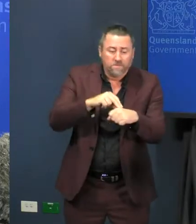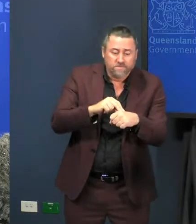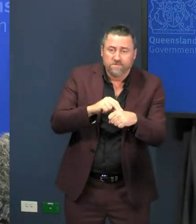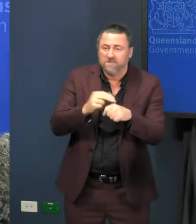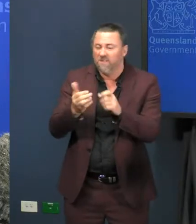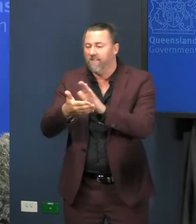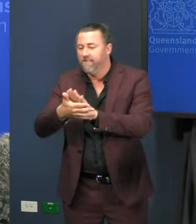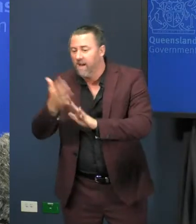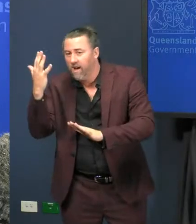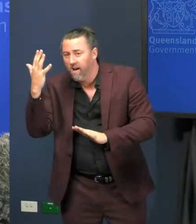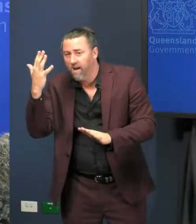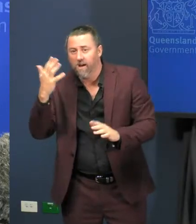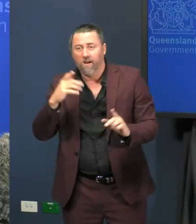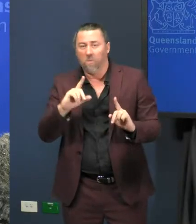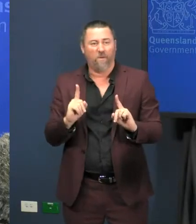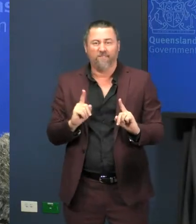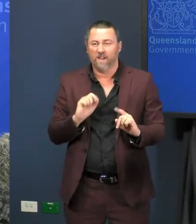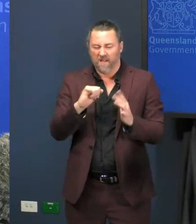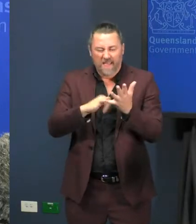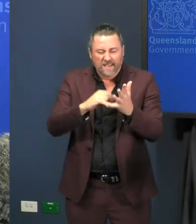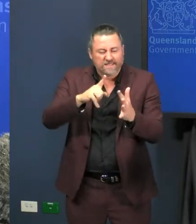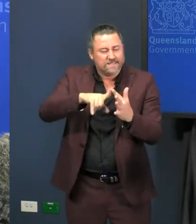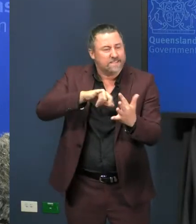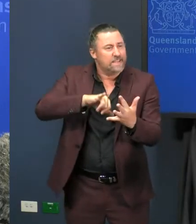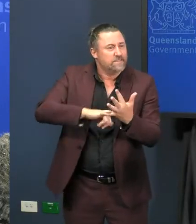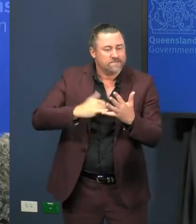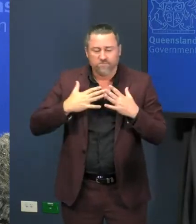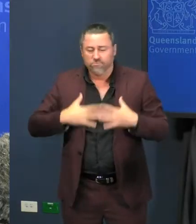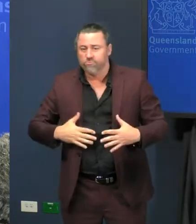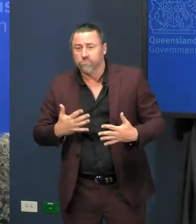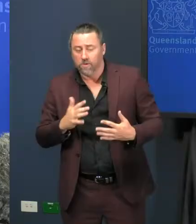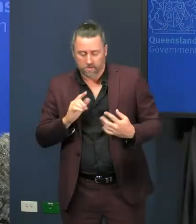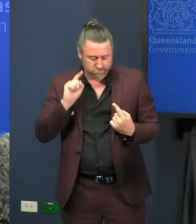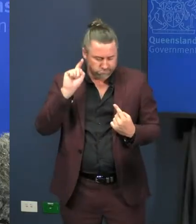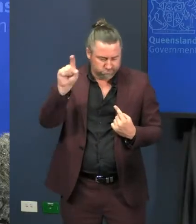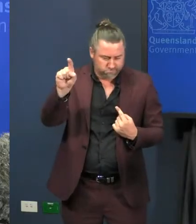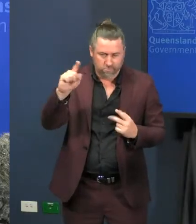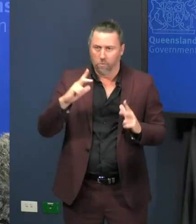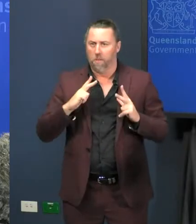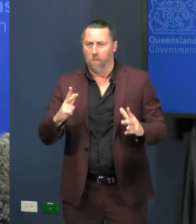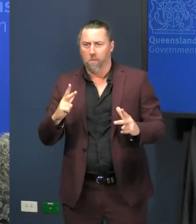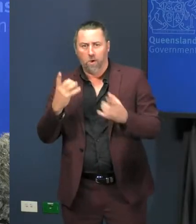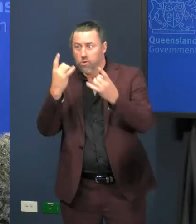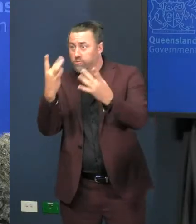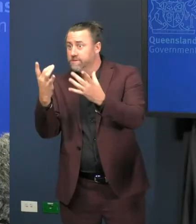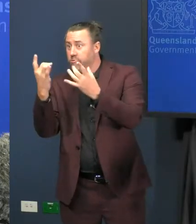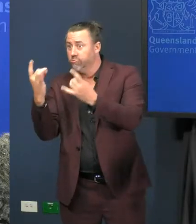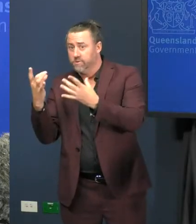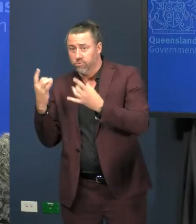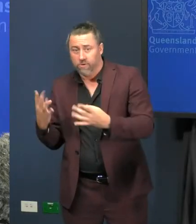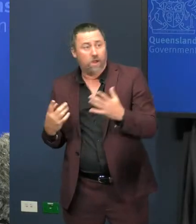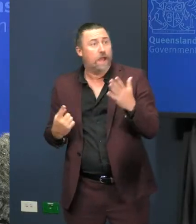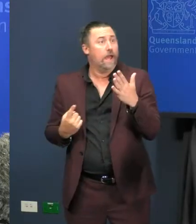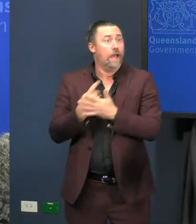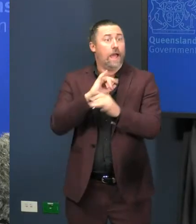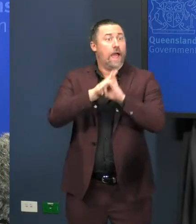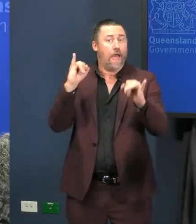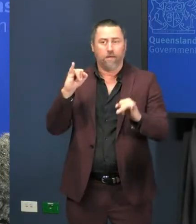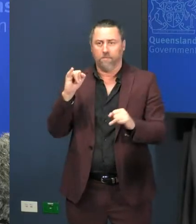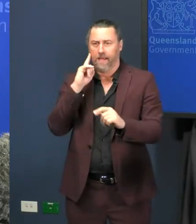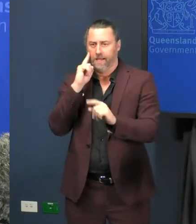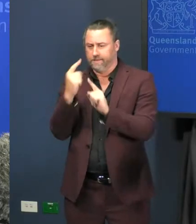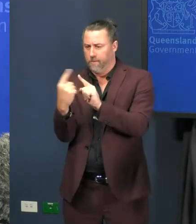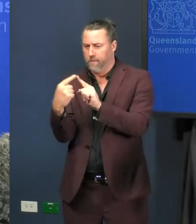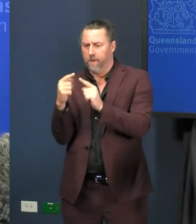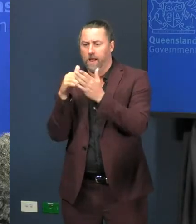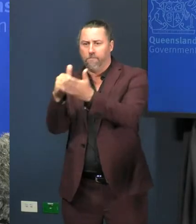they're Queensland Fire, whether they're SES, we will make sure that we work across those systems to have people in place if and